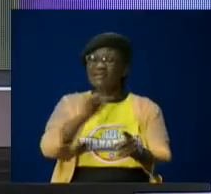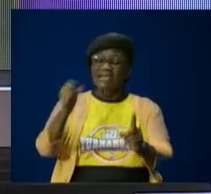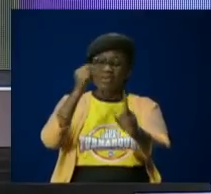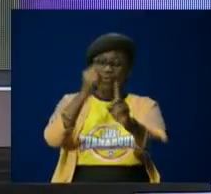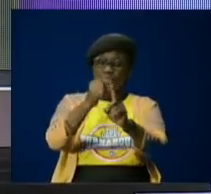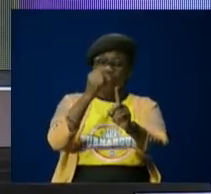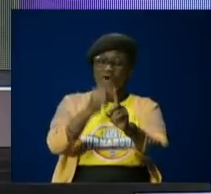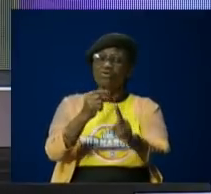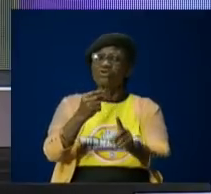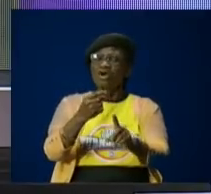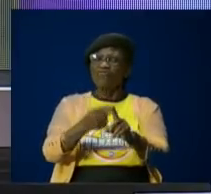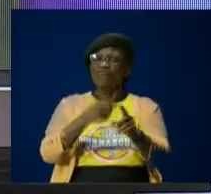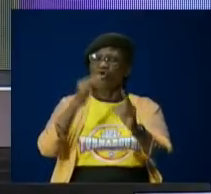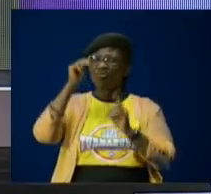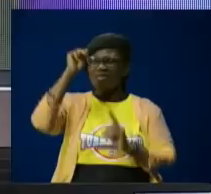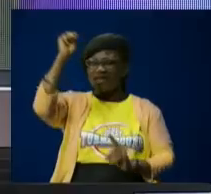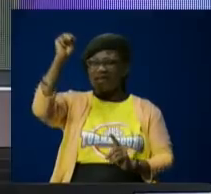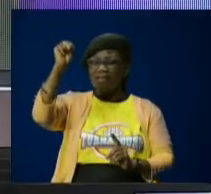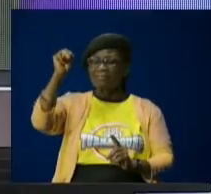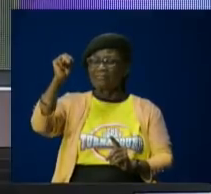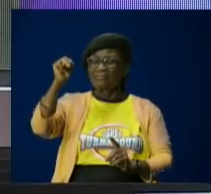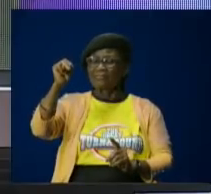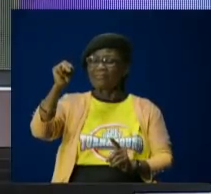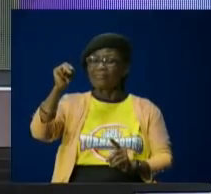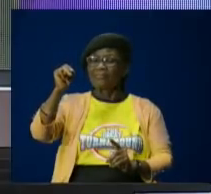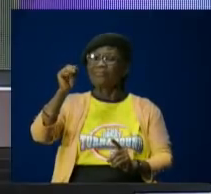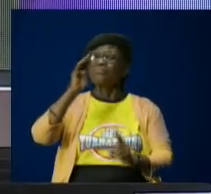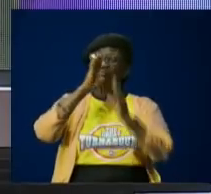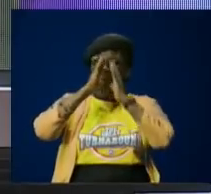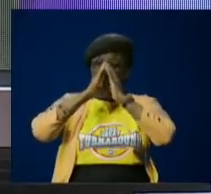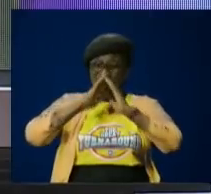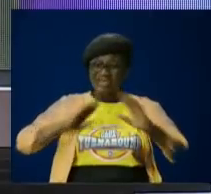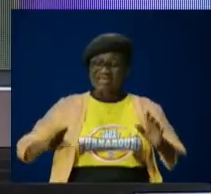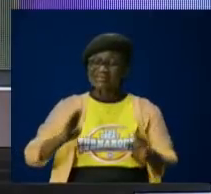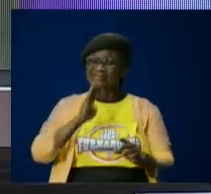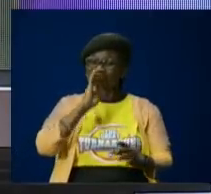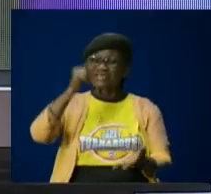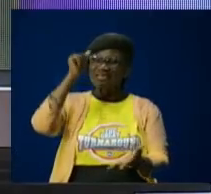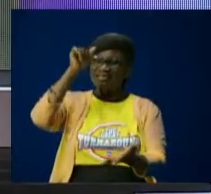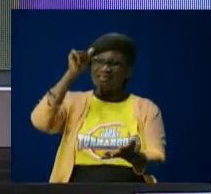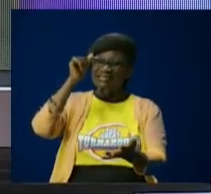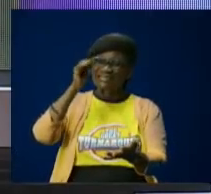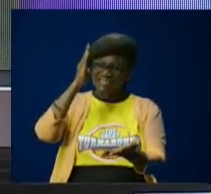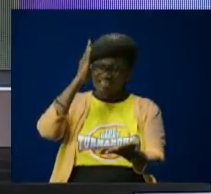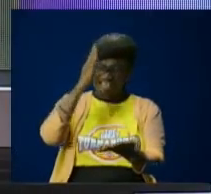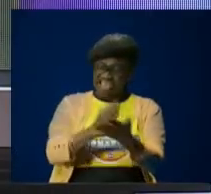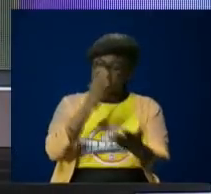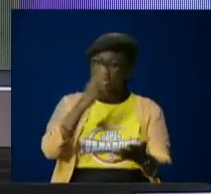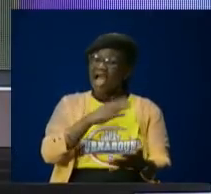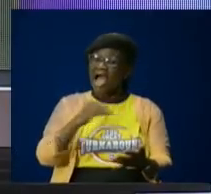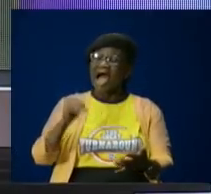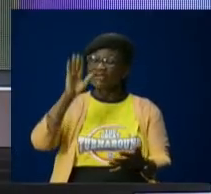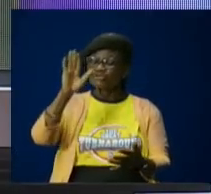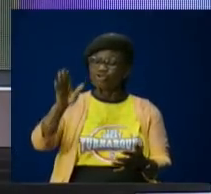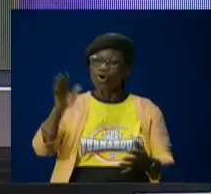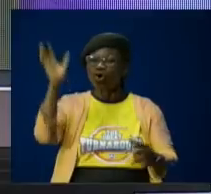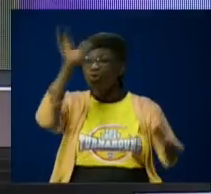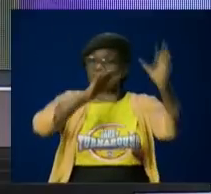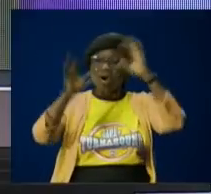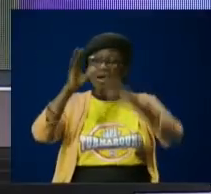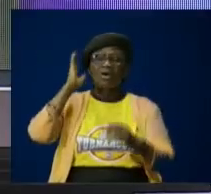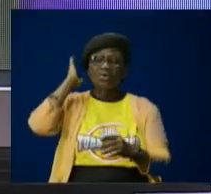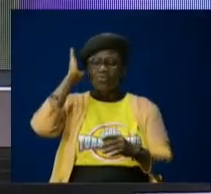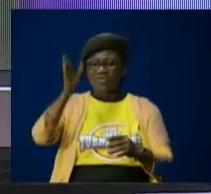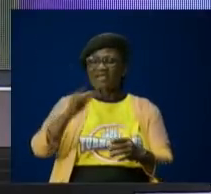peace, be still, and your storm will be over. So